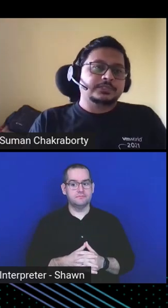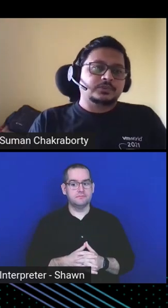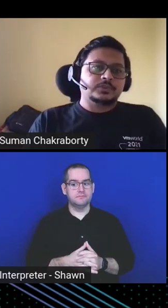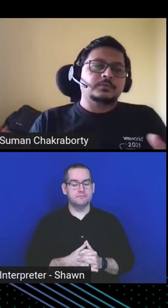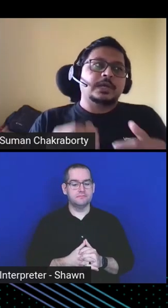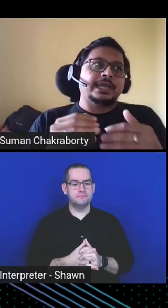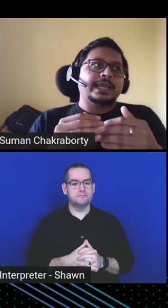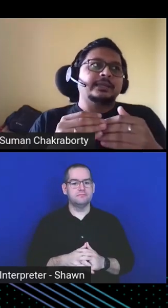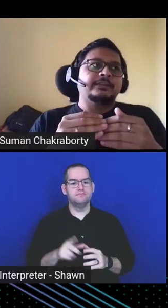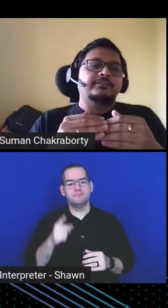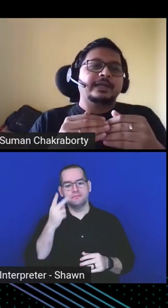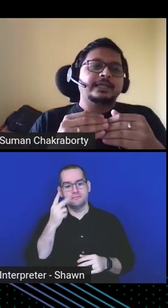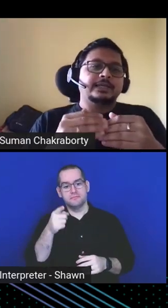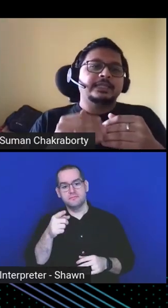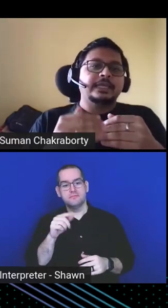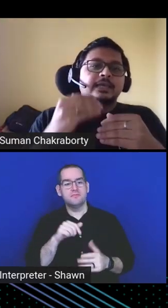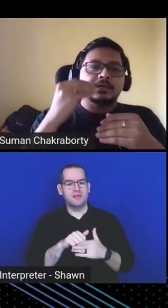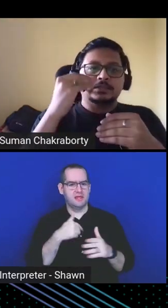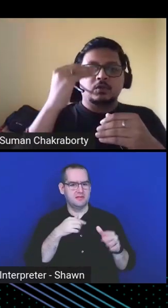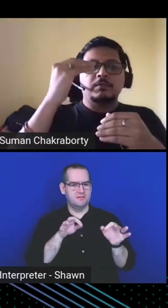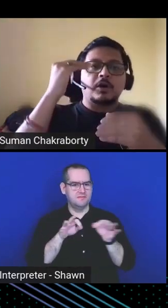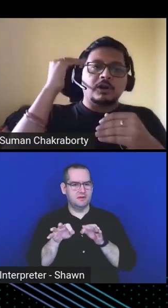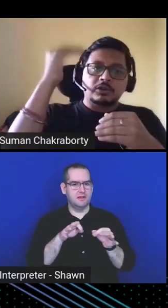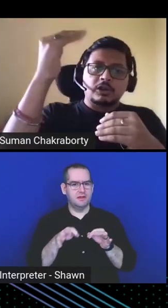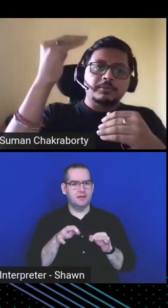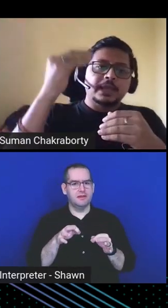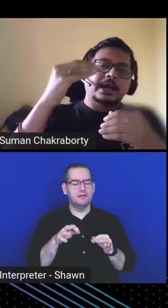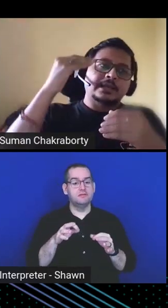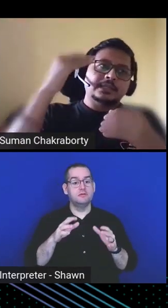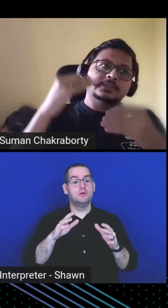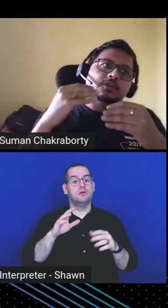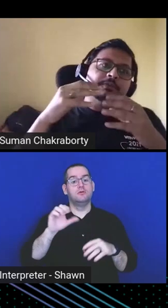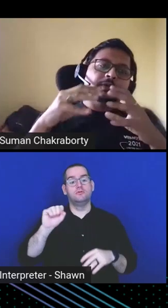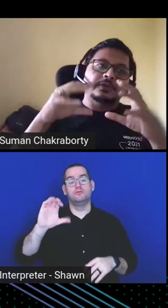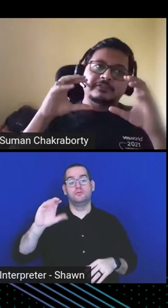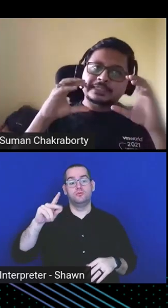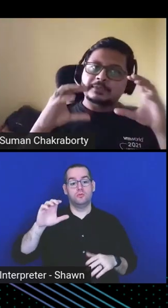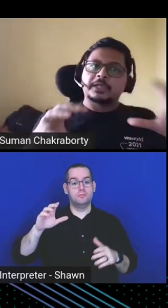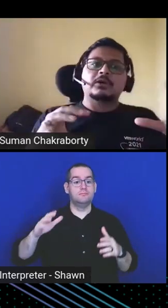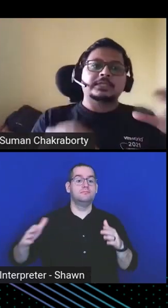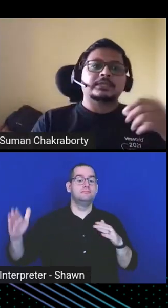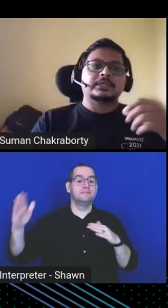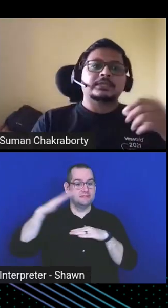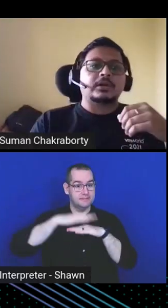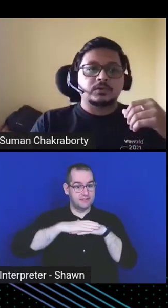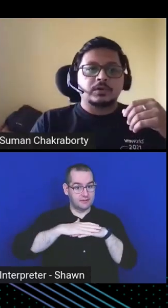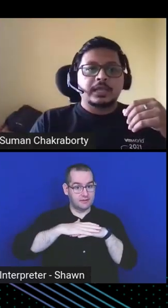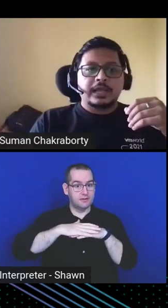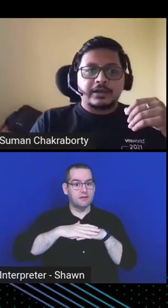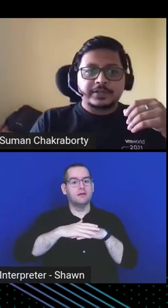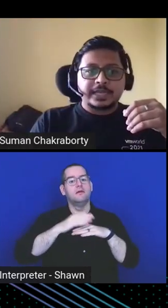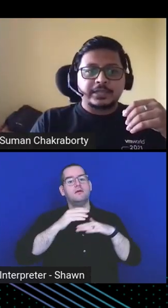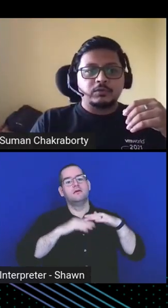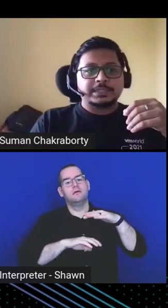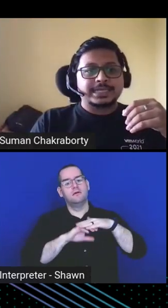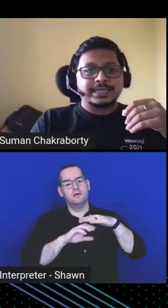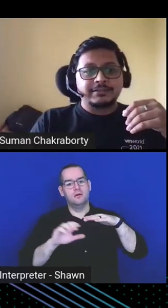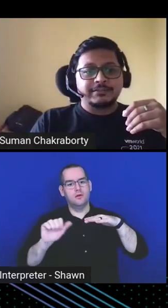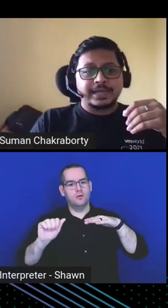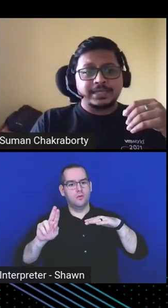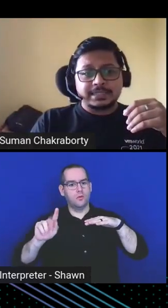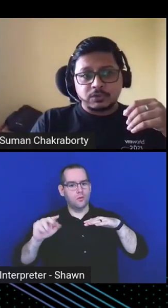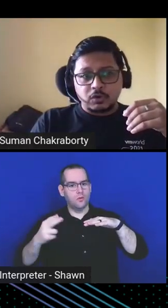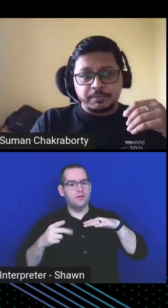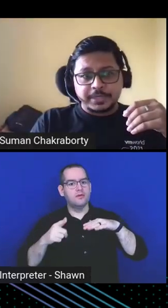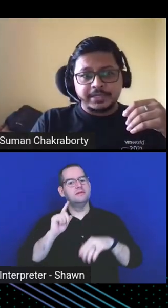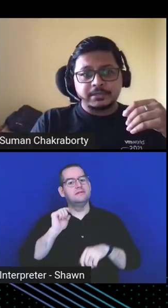particular resource? So I can define the scope on top. Under the scope, you define something called as an org. So after that, you basically